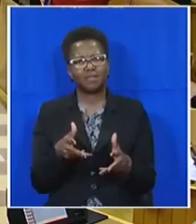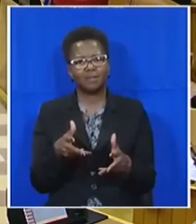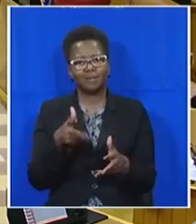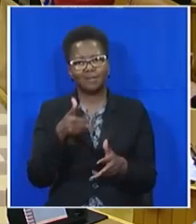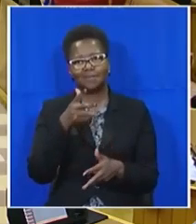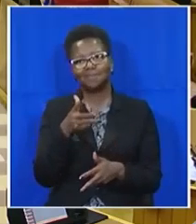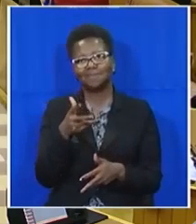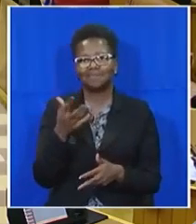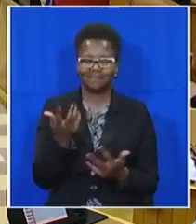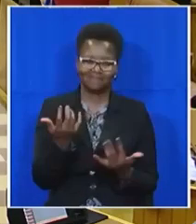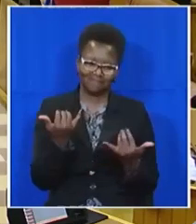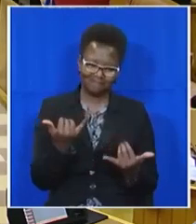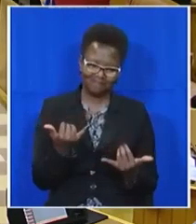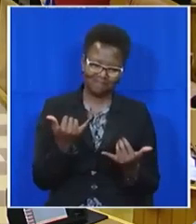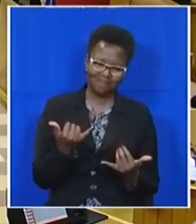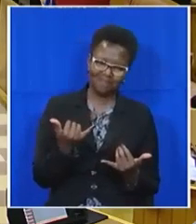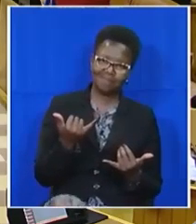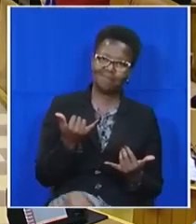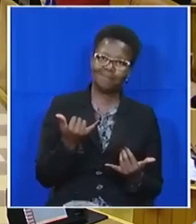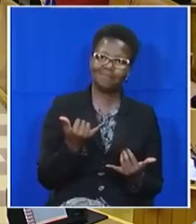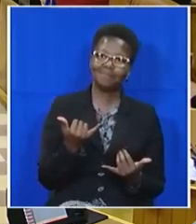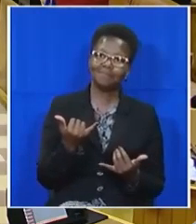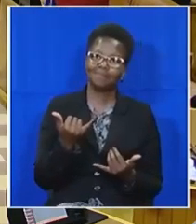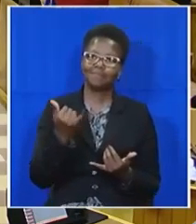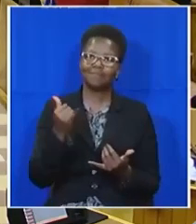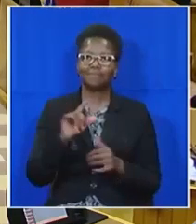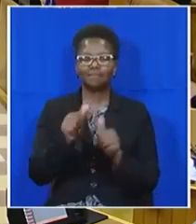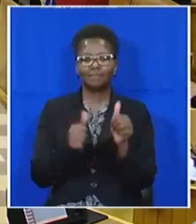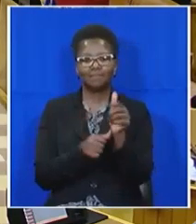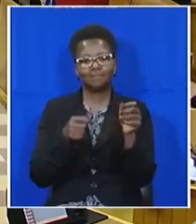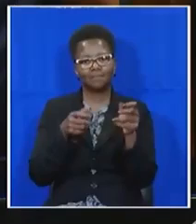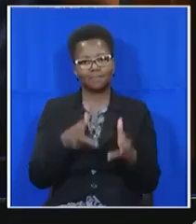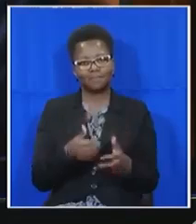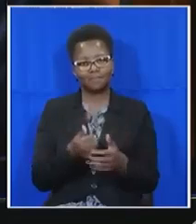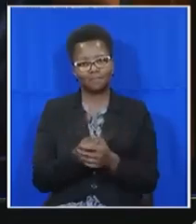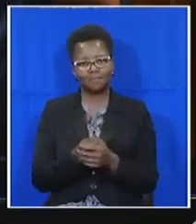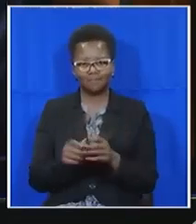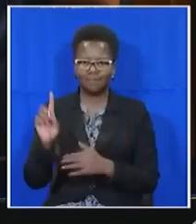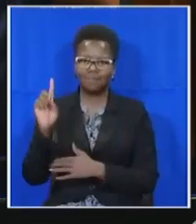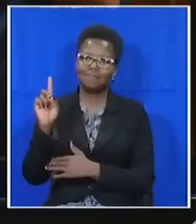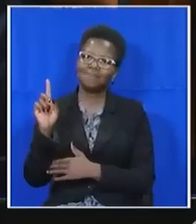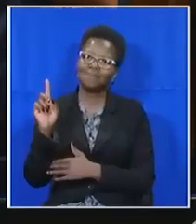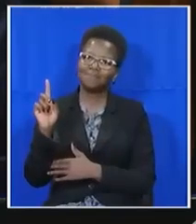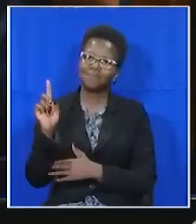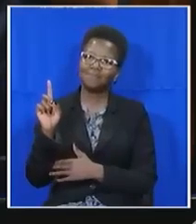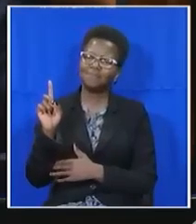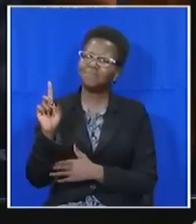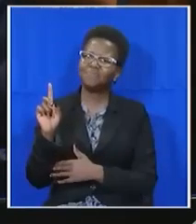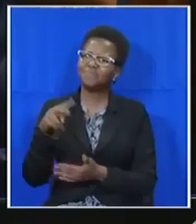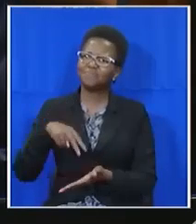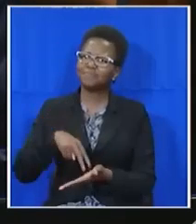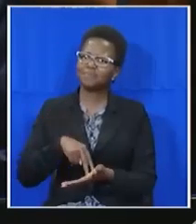question. On point of order. Deputy Speaker, on a point of order.